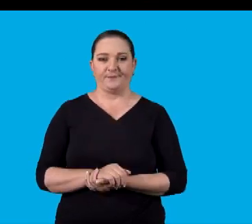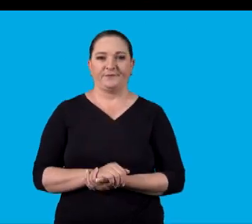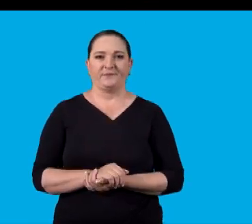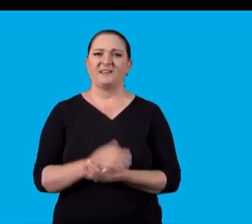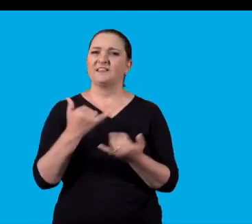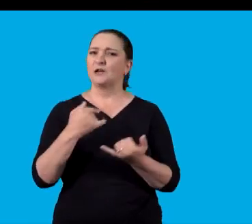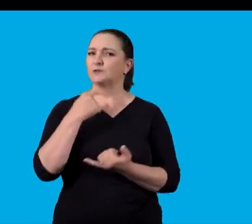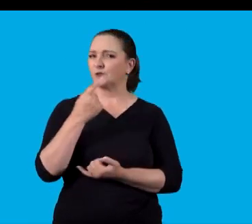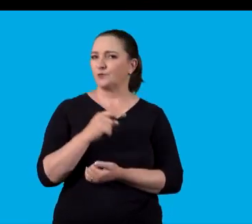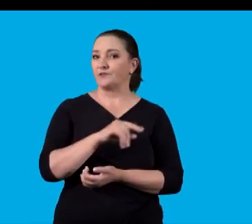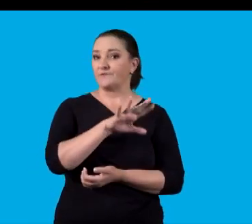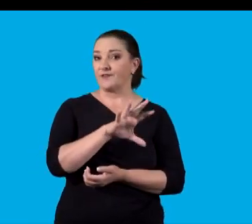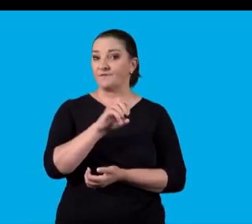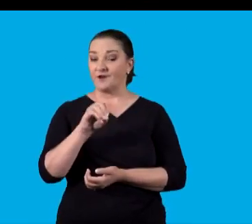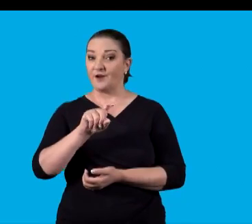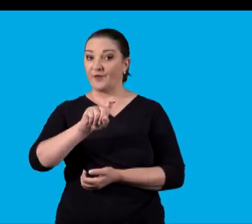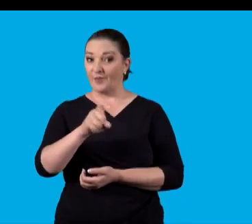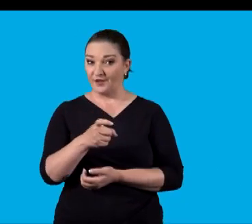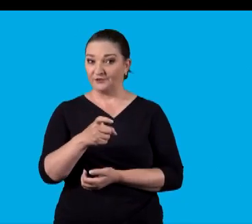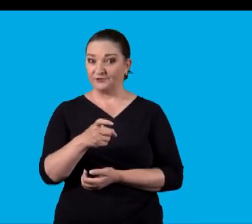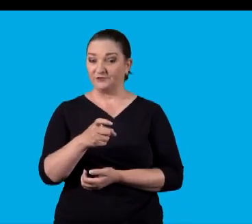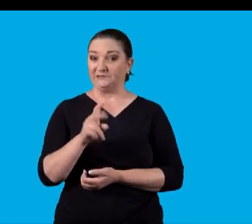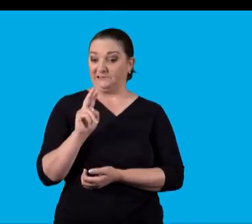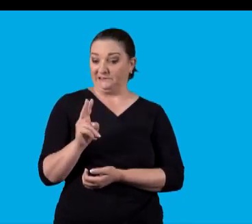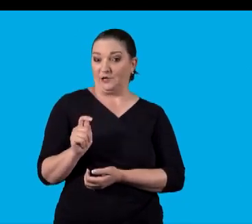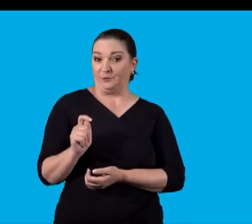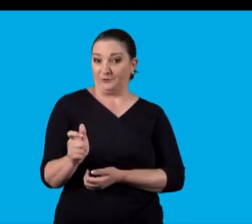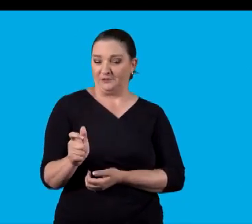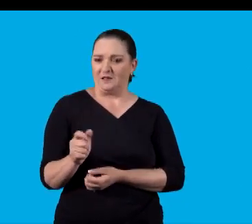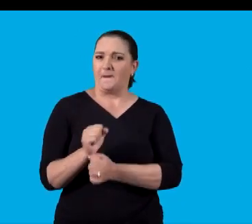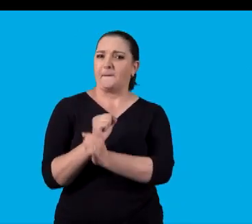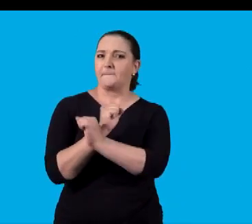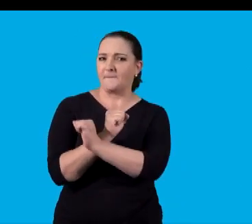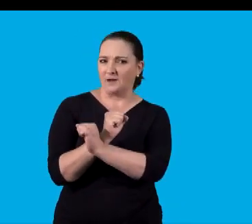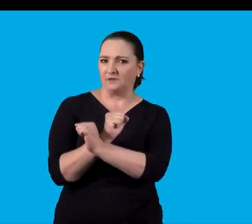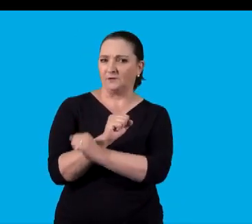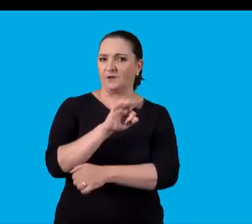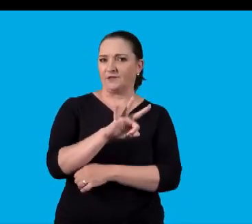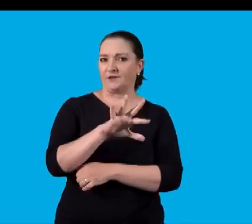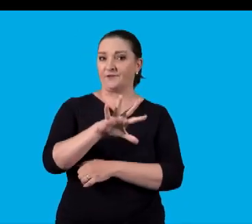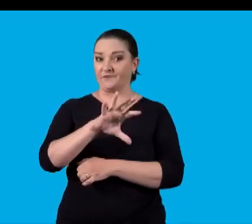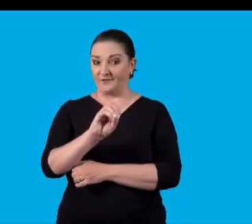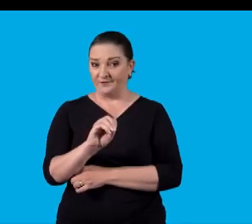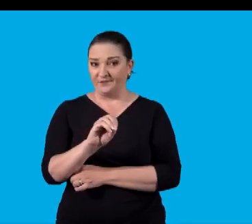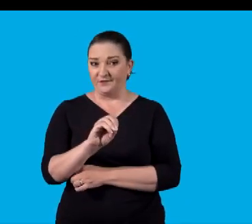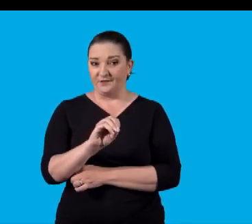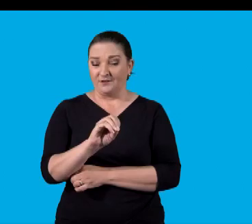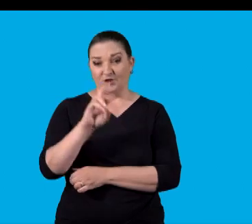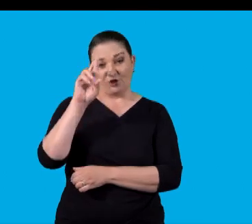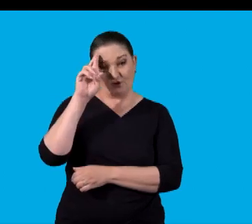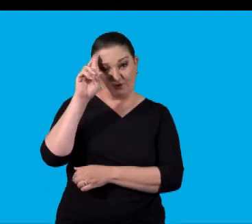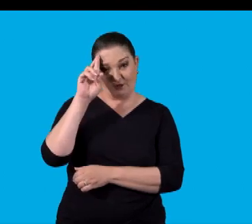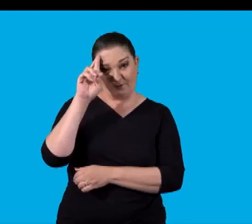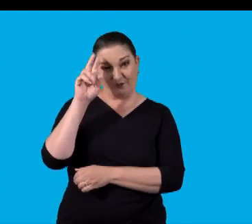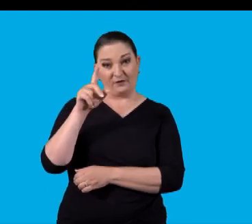that is your 3.50 Rand. So I'll now say the 500,000, that is the repurchase,